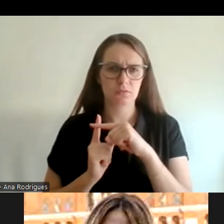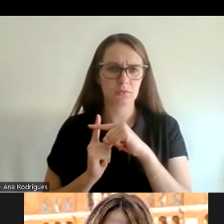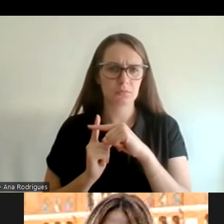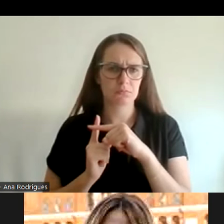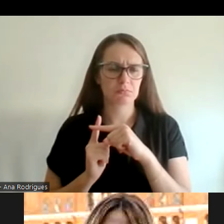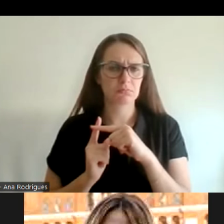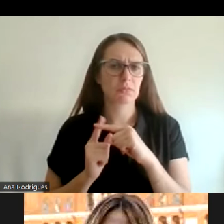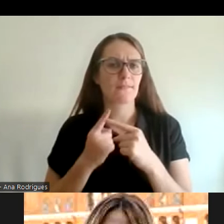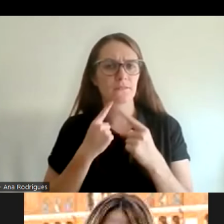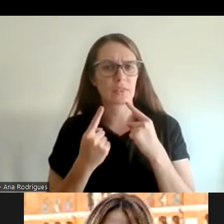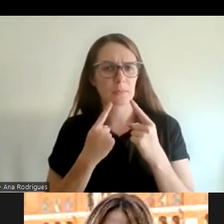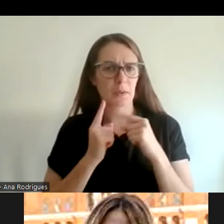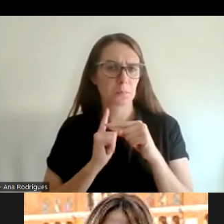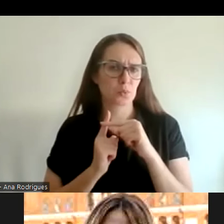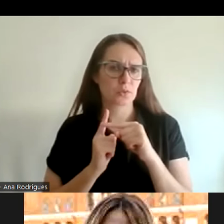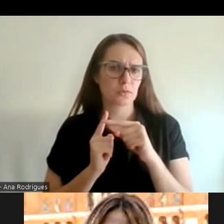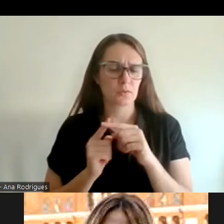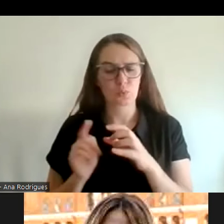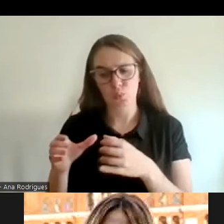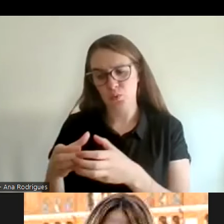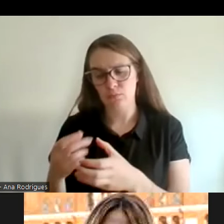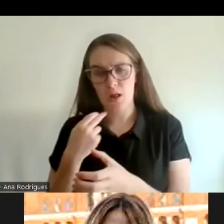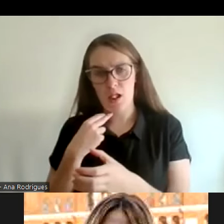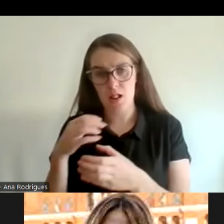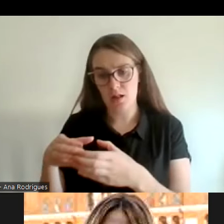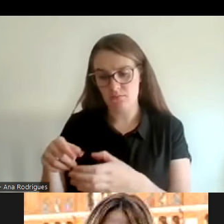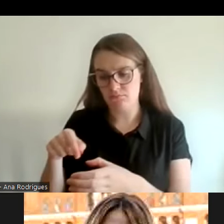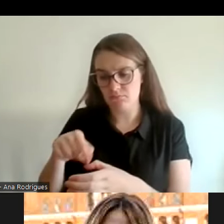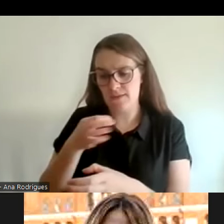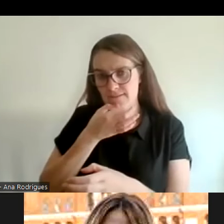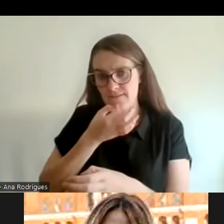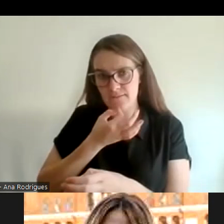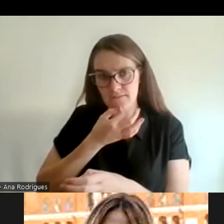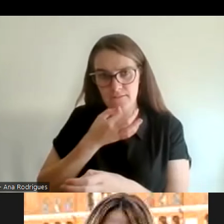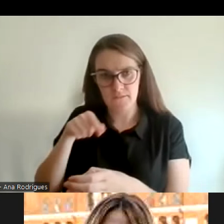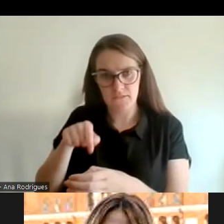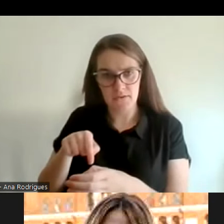feedback from the minority, and